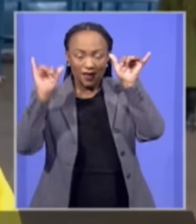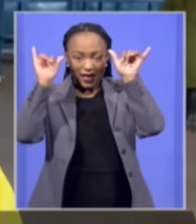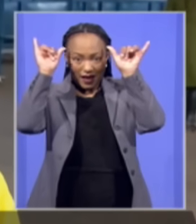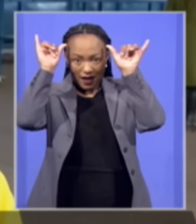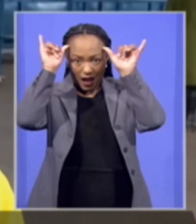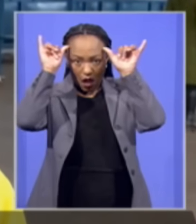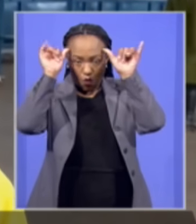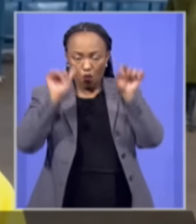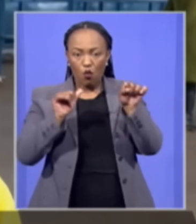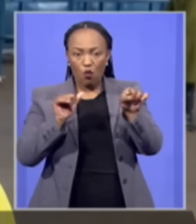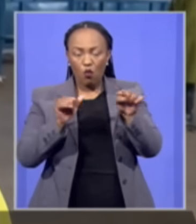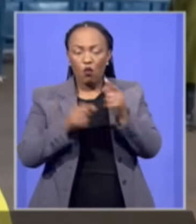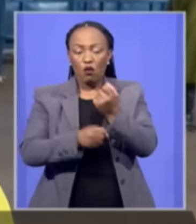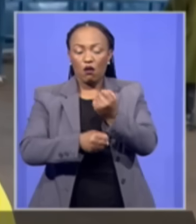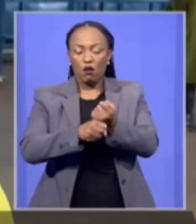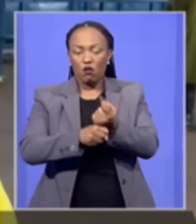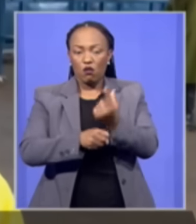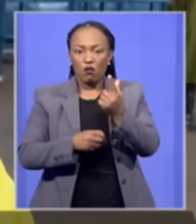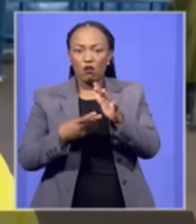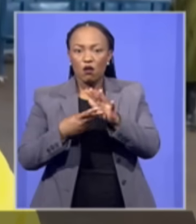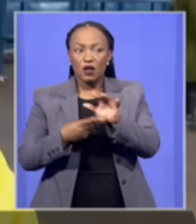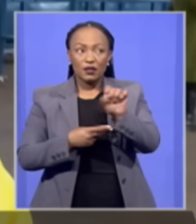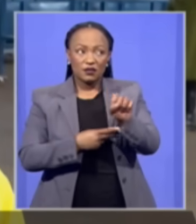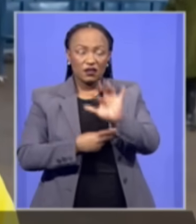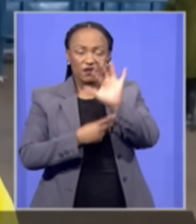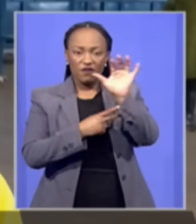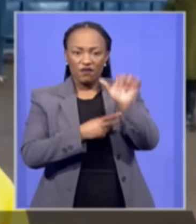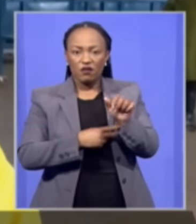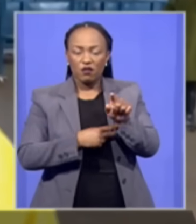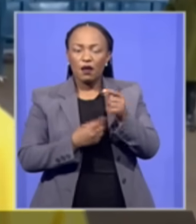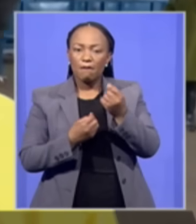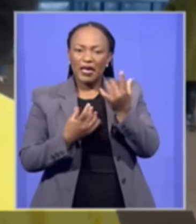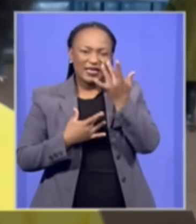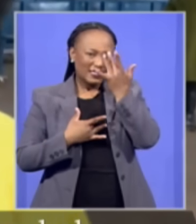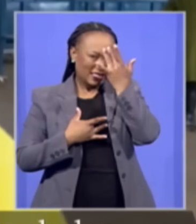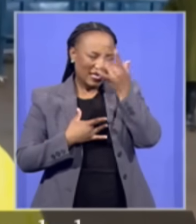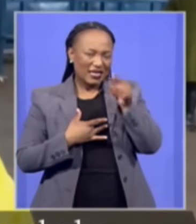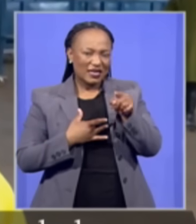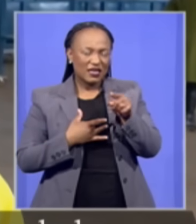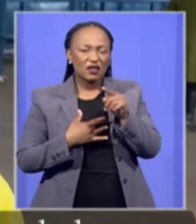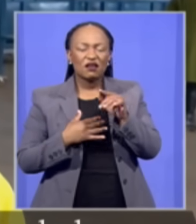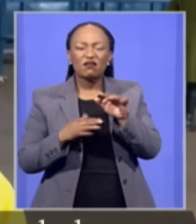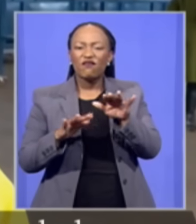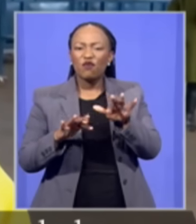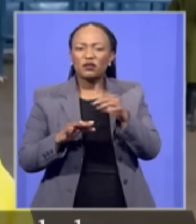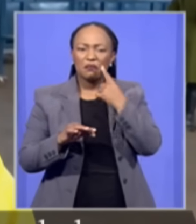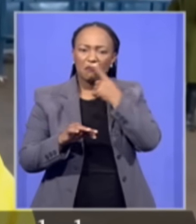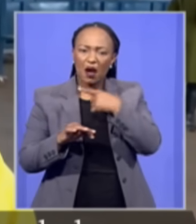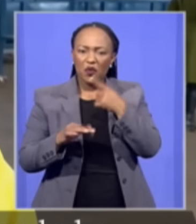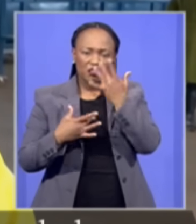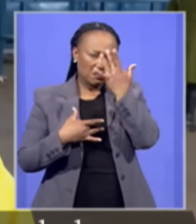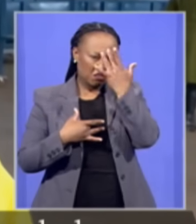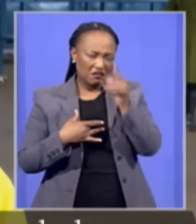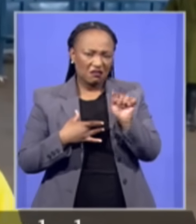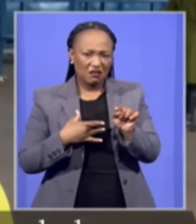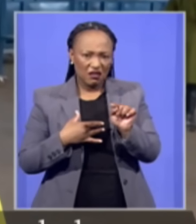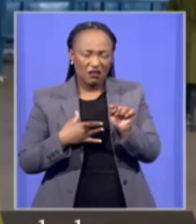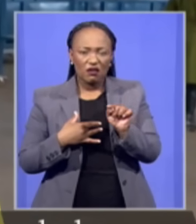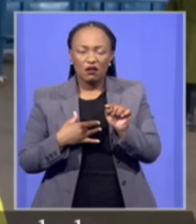also mo Africa Borwa di na le foot and mouth disease, and foot and mouth disease e affecta dikgomo ka hore